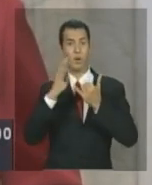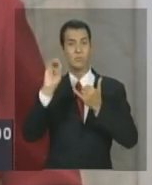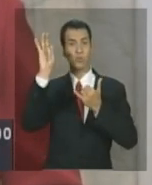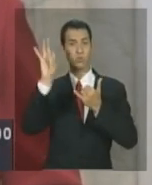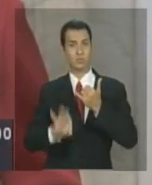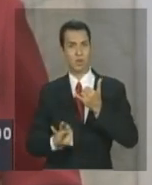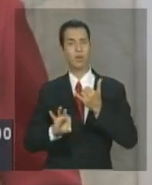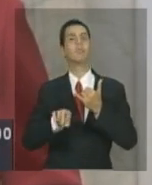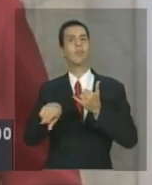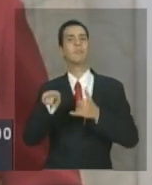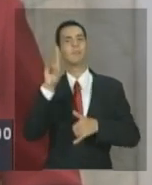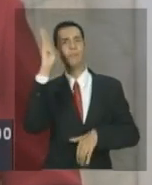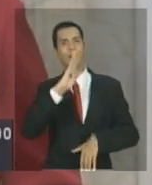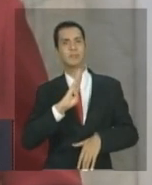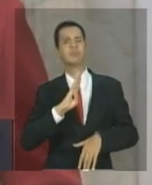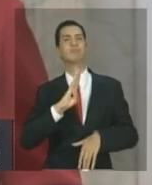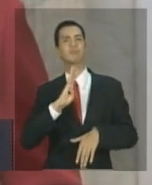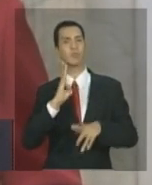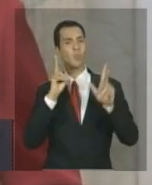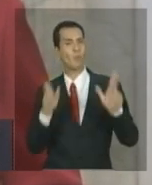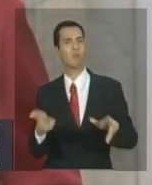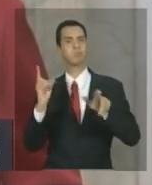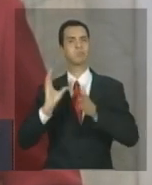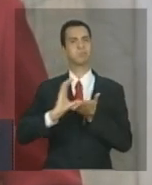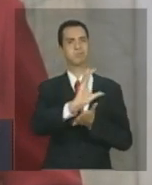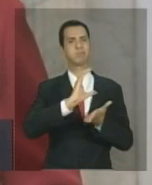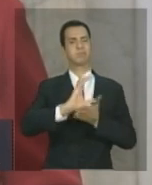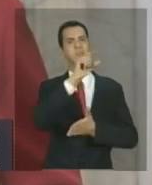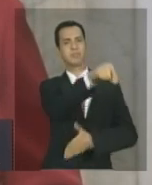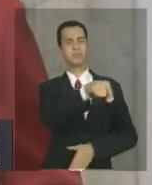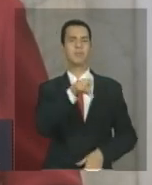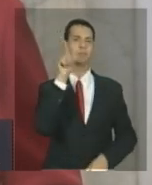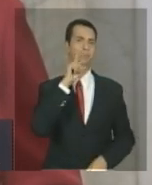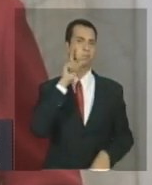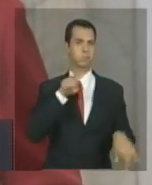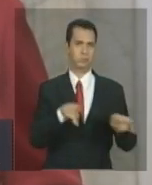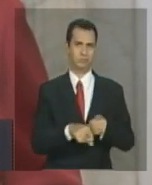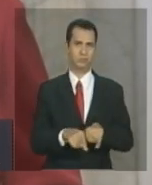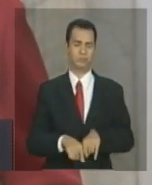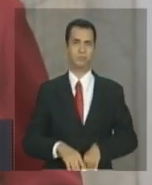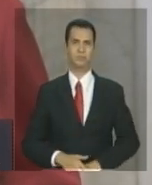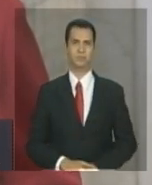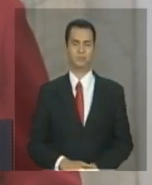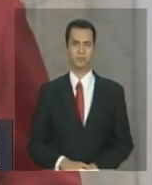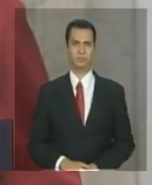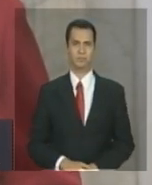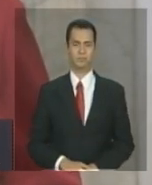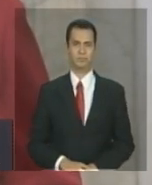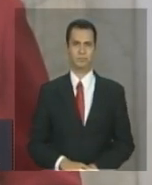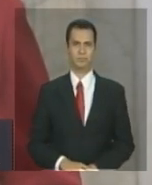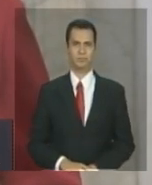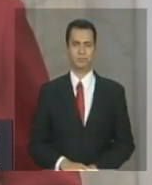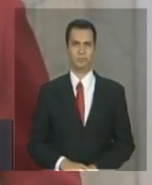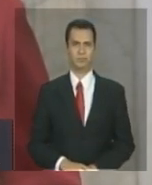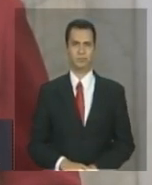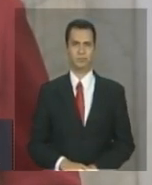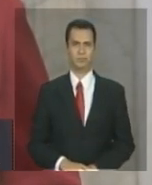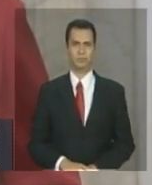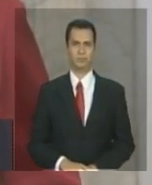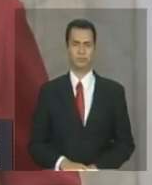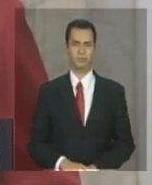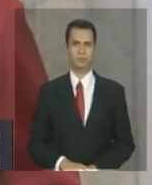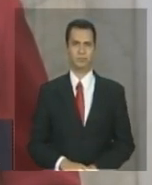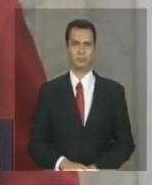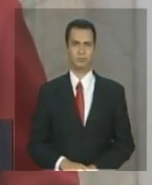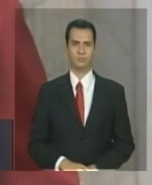level, direct investments in the United States, currently account for 40% of the overall investments made by the United States in Brazil.